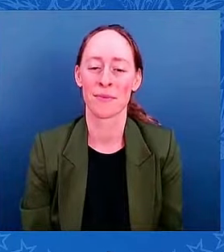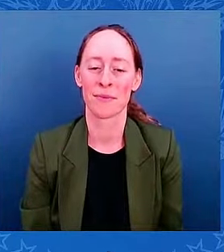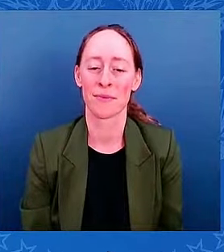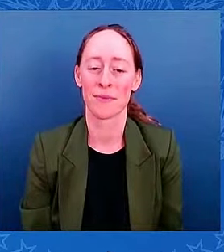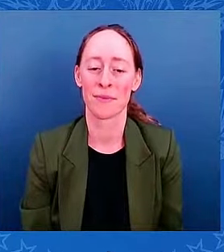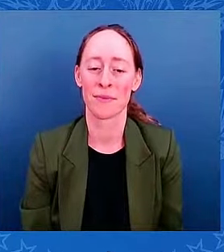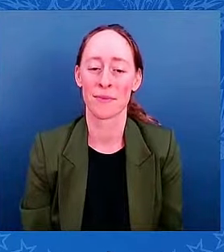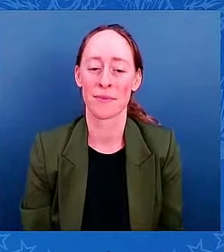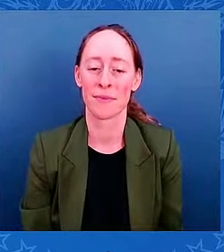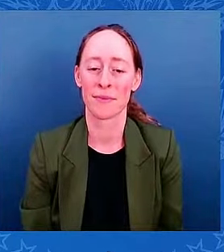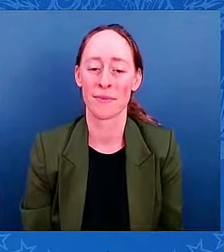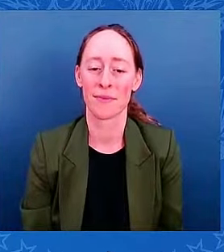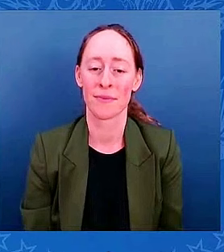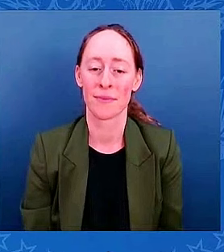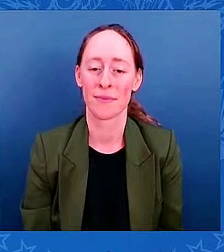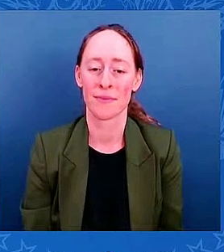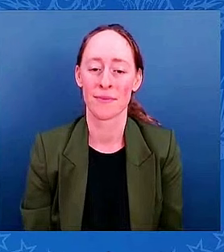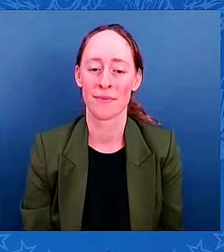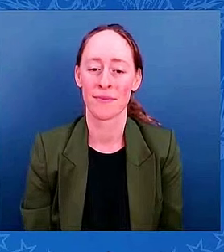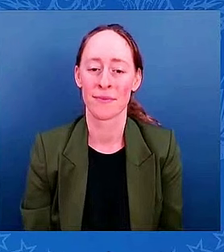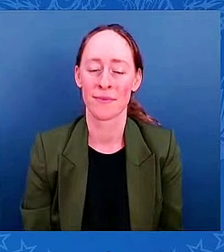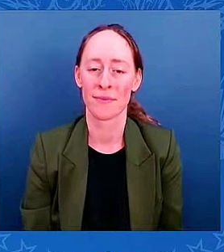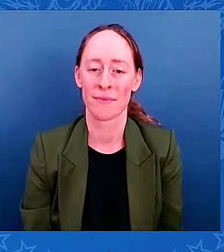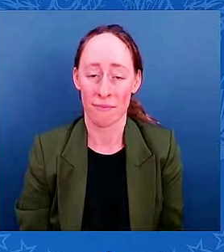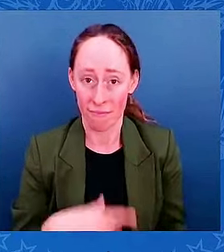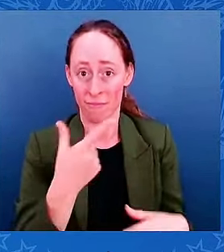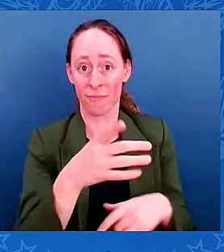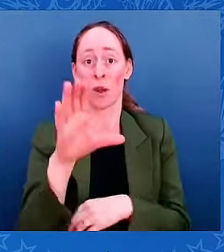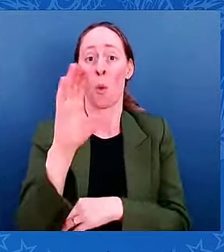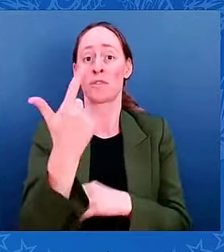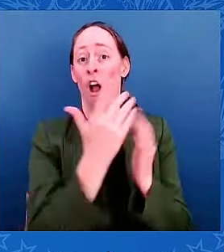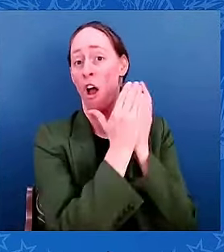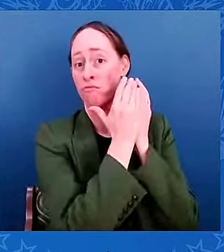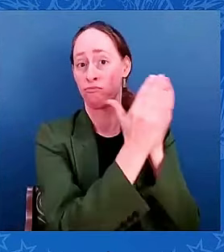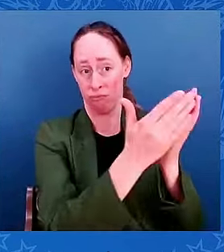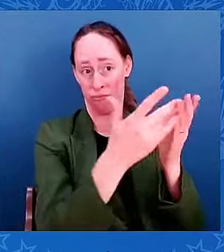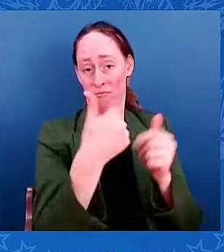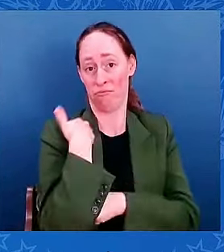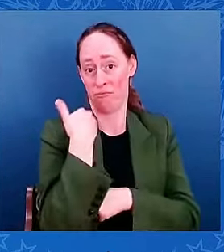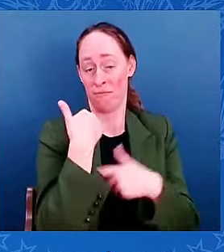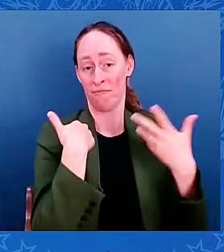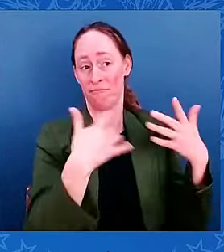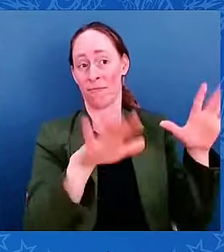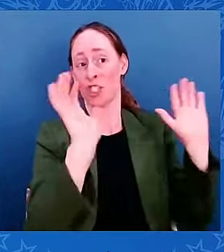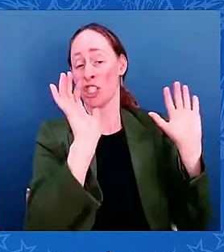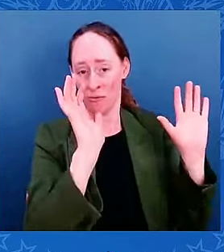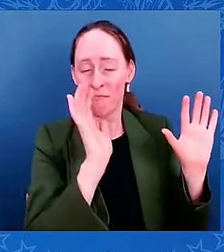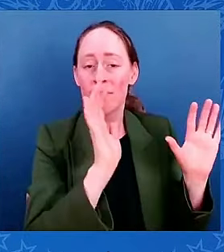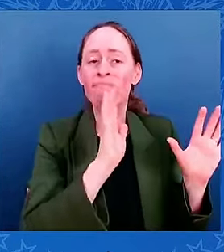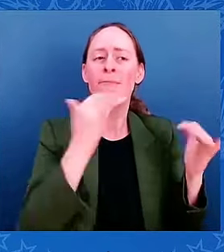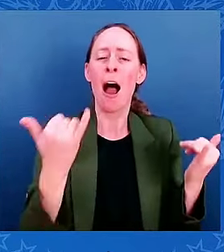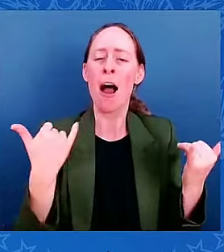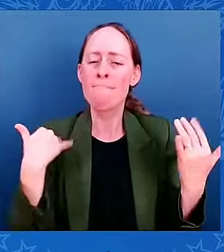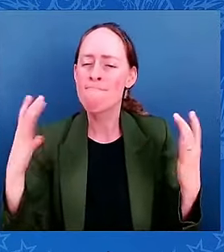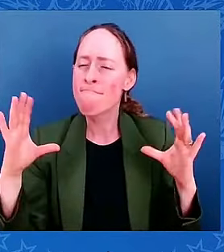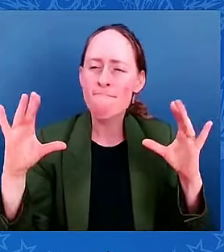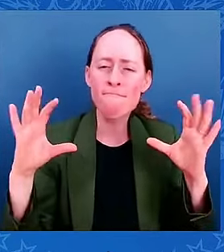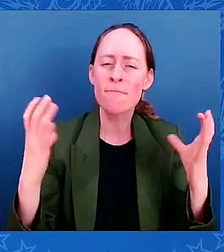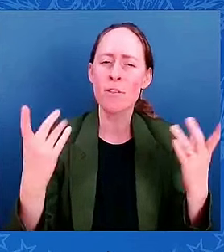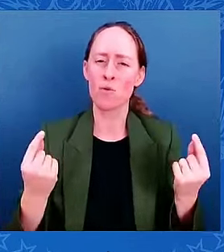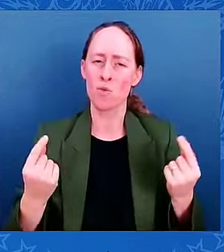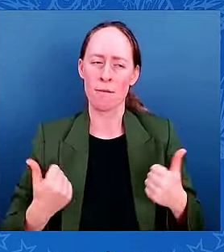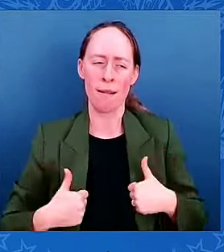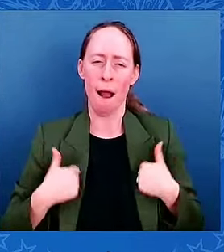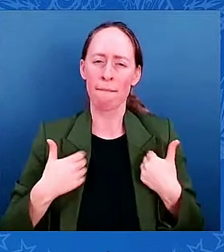When I left the Coast Guard, I knew I wanted to do something that mattered. A career where I got to work with my hands, where I belonged to something bigger than